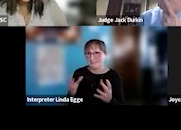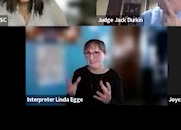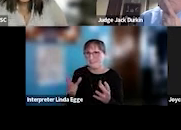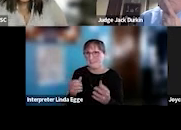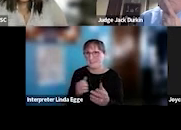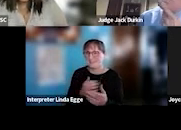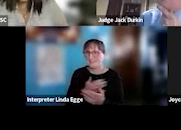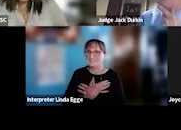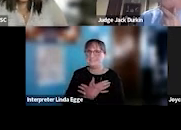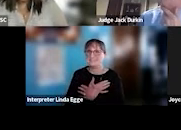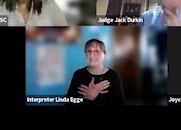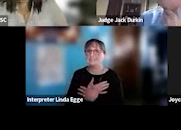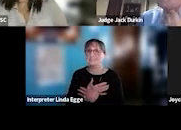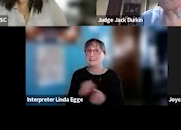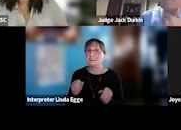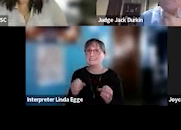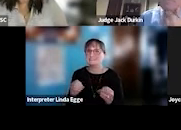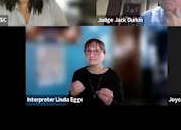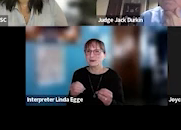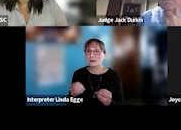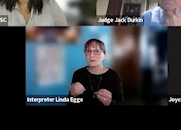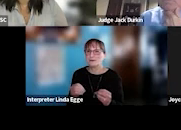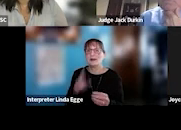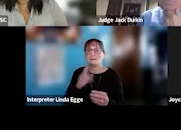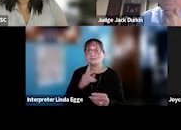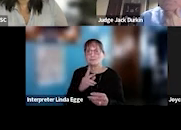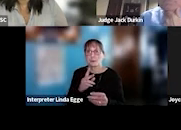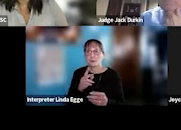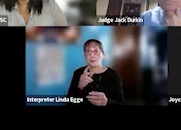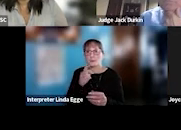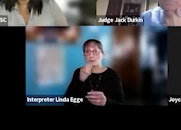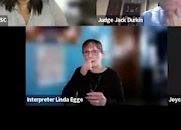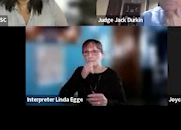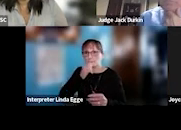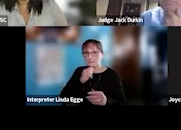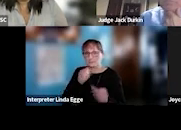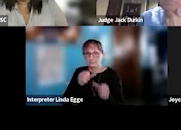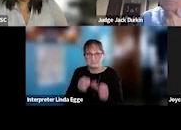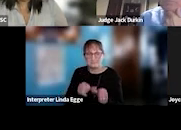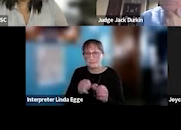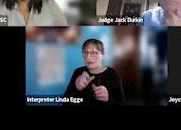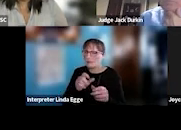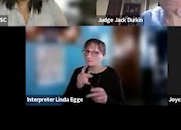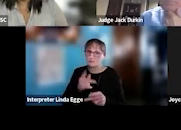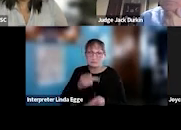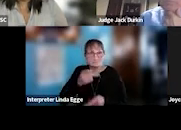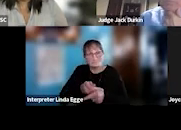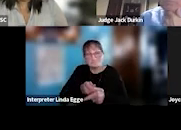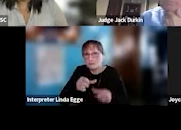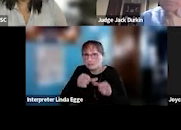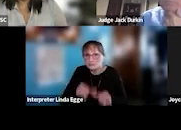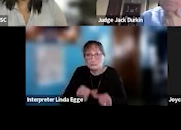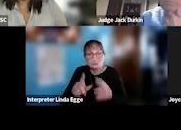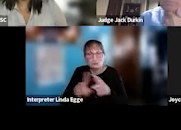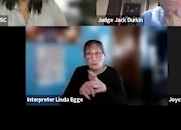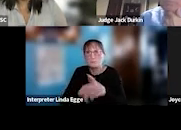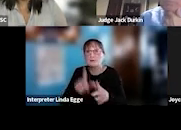please. Yes. So just that patient persistence where you just continue to show up, attend meetings, try and find